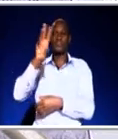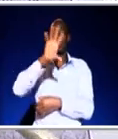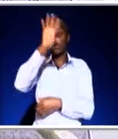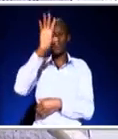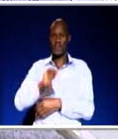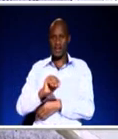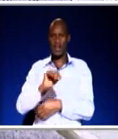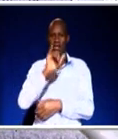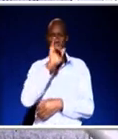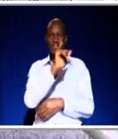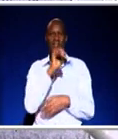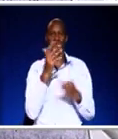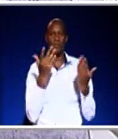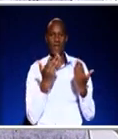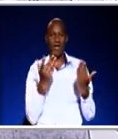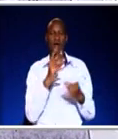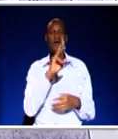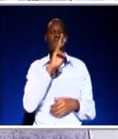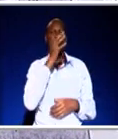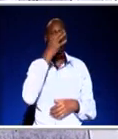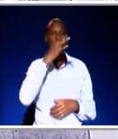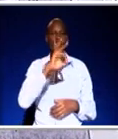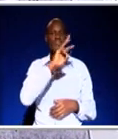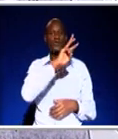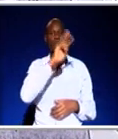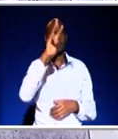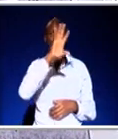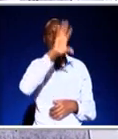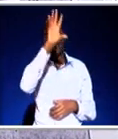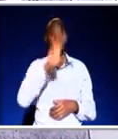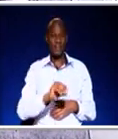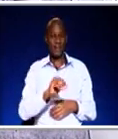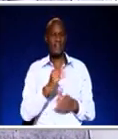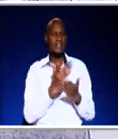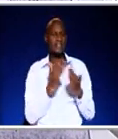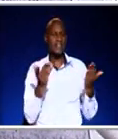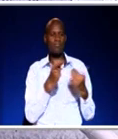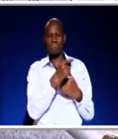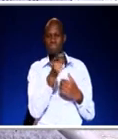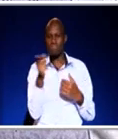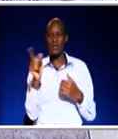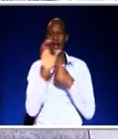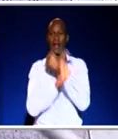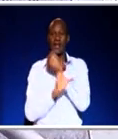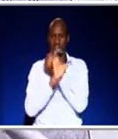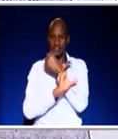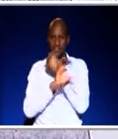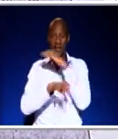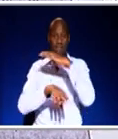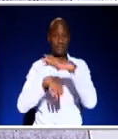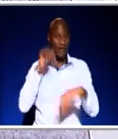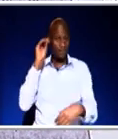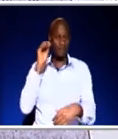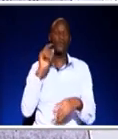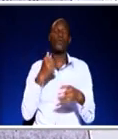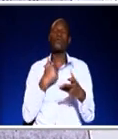we call it French West Africa. And some of these countries that were found in this area,